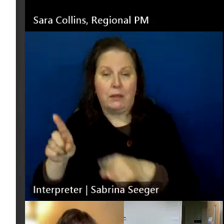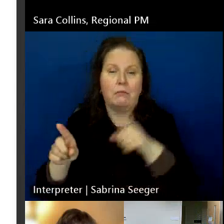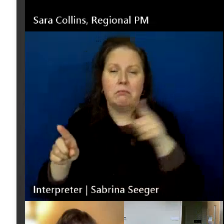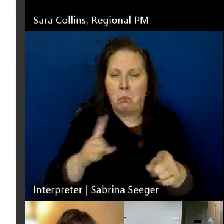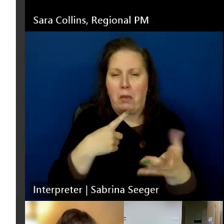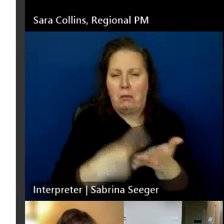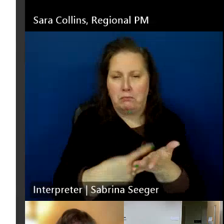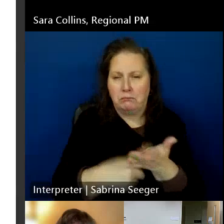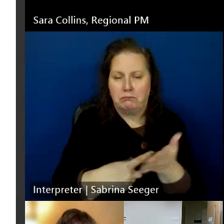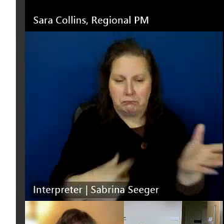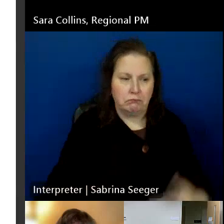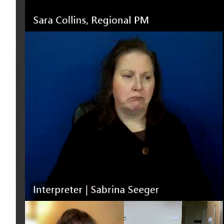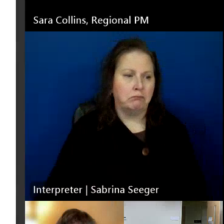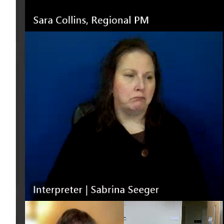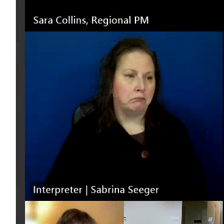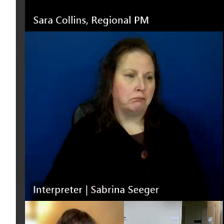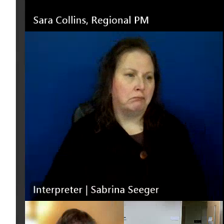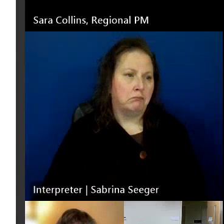please.